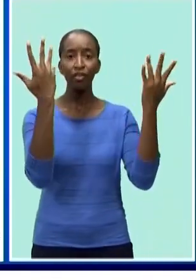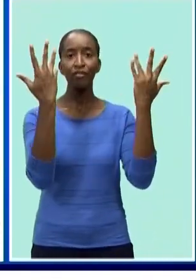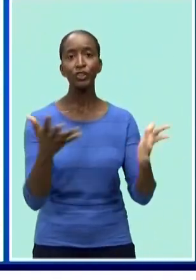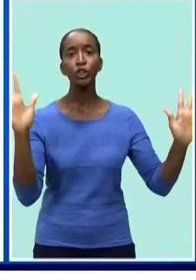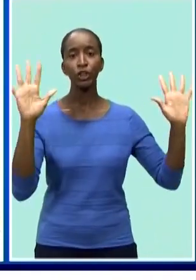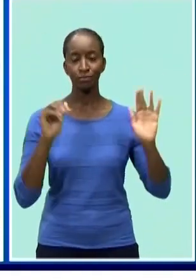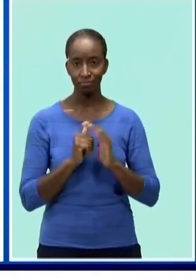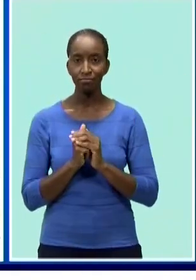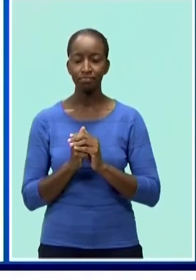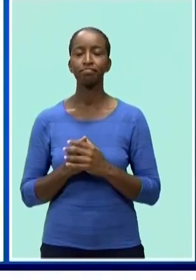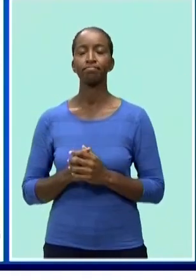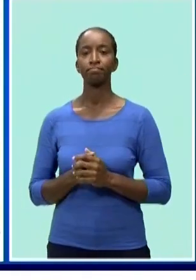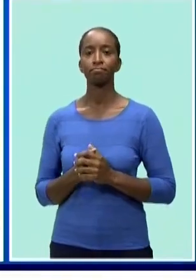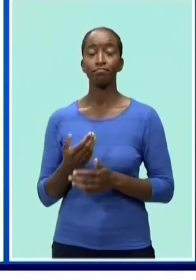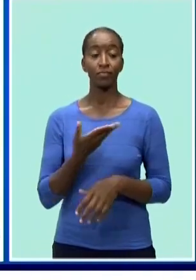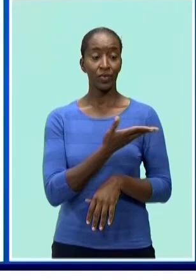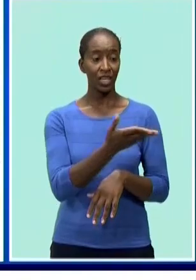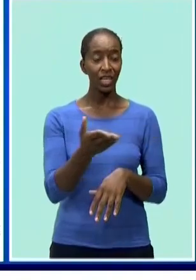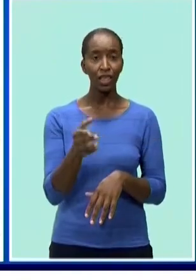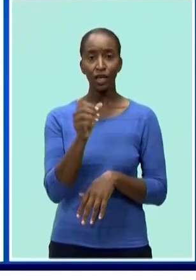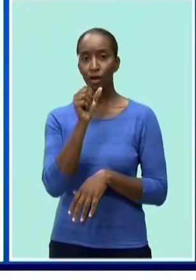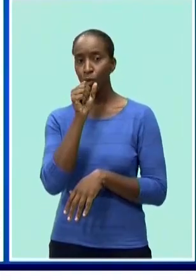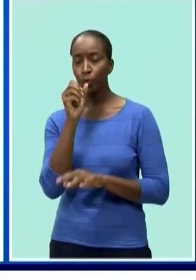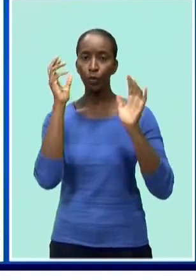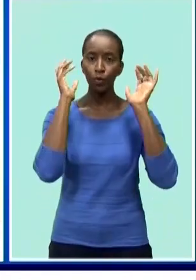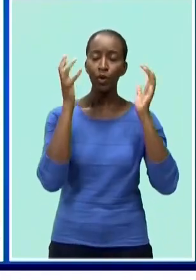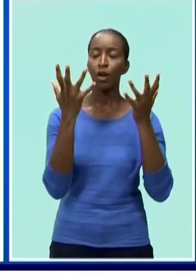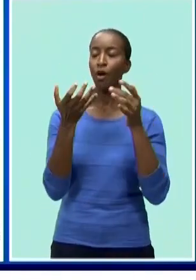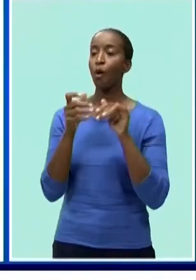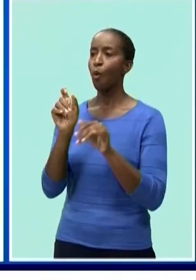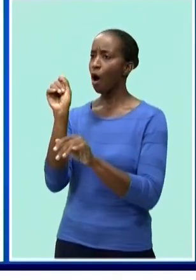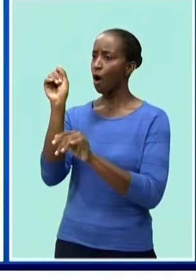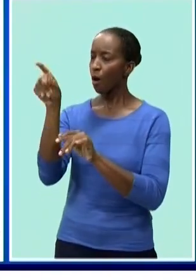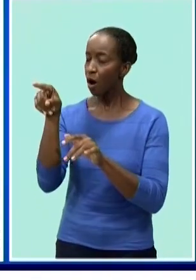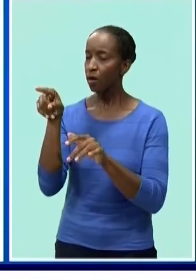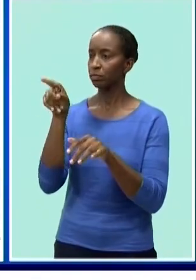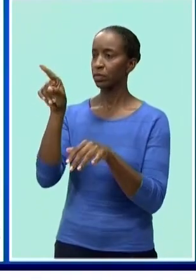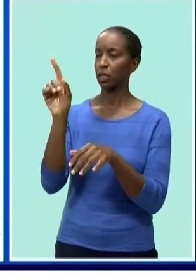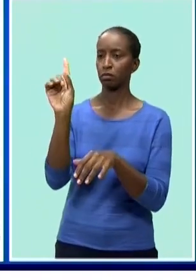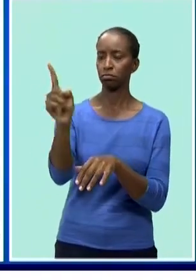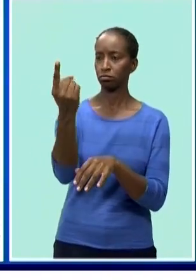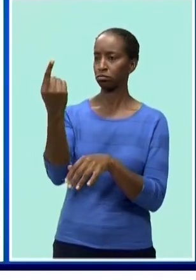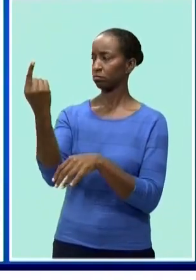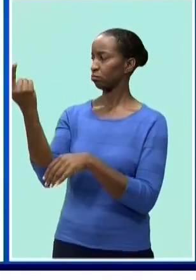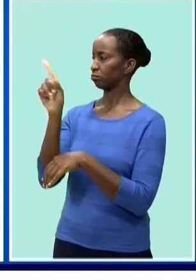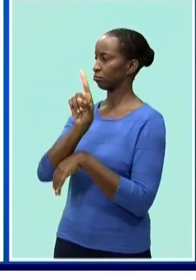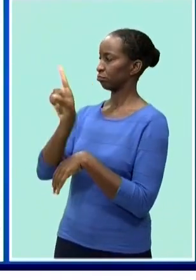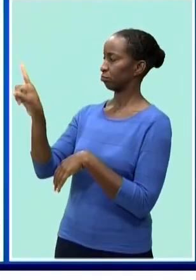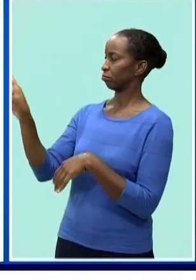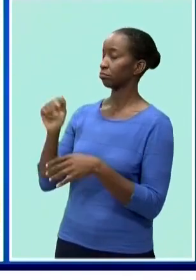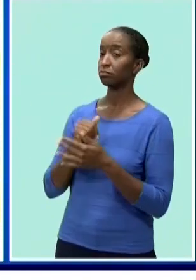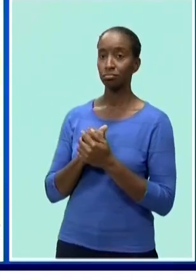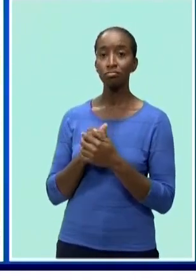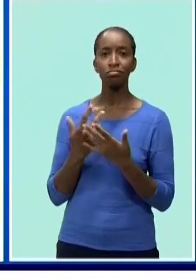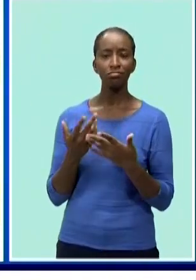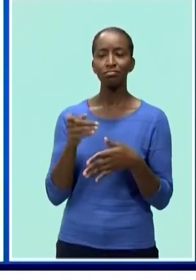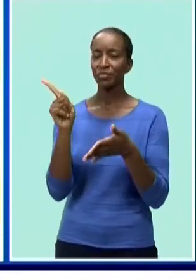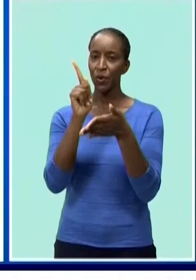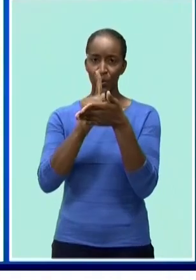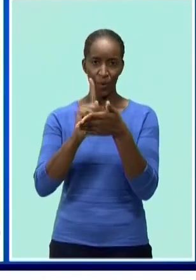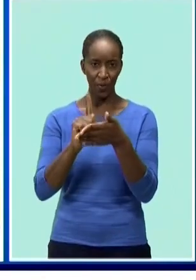were about to question top cop Gary Griffith on several pertinent issues, this happened. At the weekly police press conference, Griffith